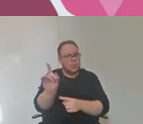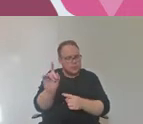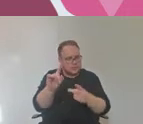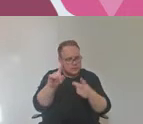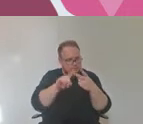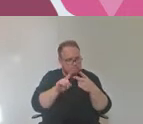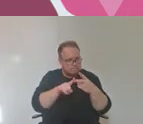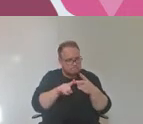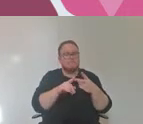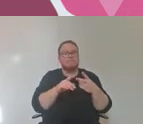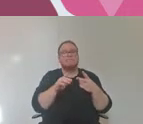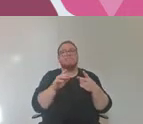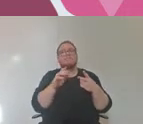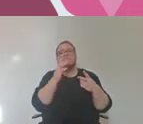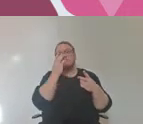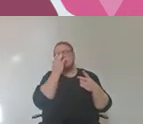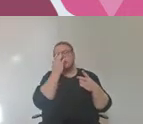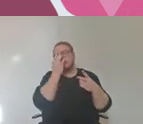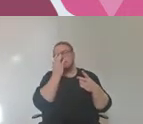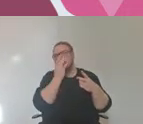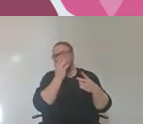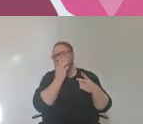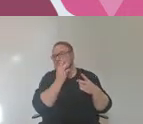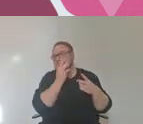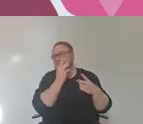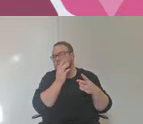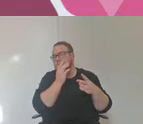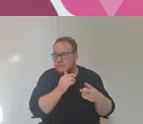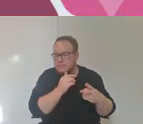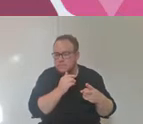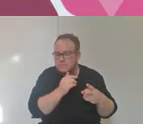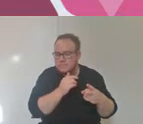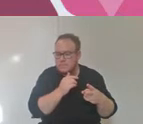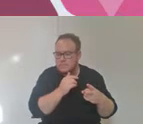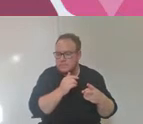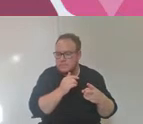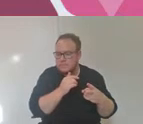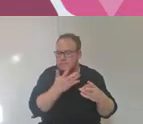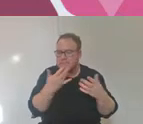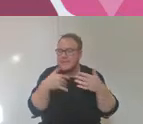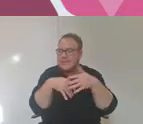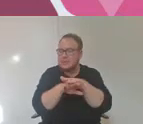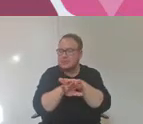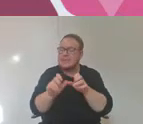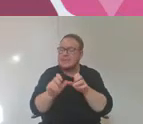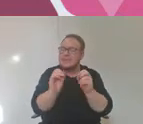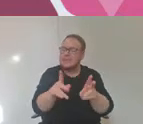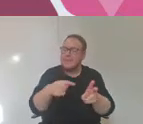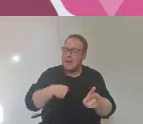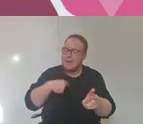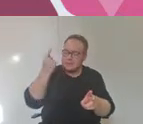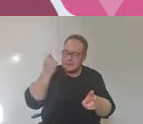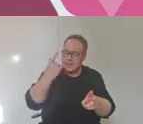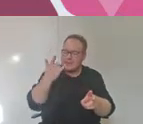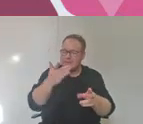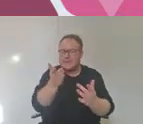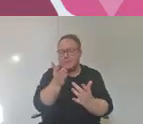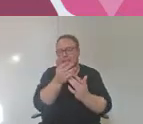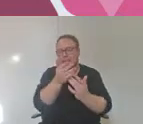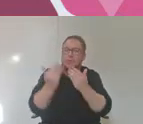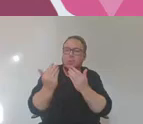them together, respond? Right, ICS, the whole system about an integrated system, I understand it's medium to long term as well,